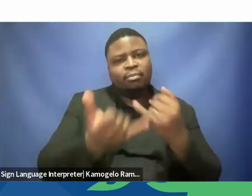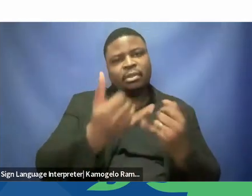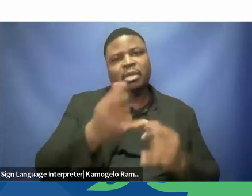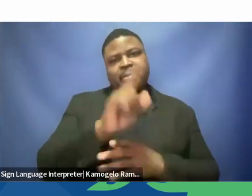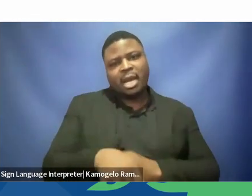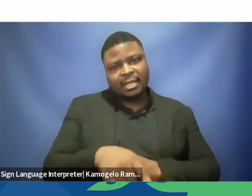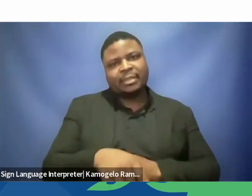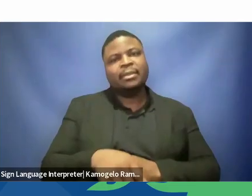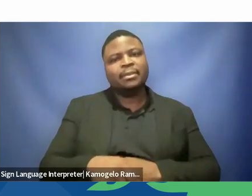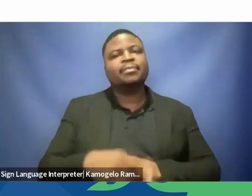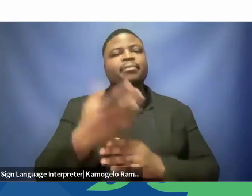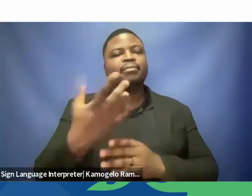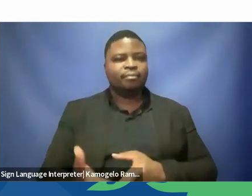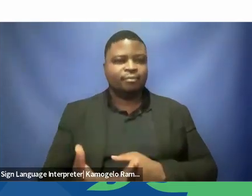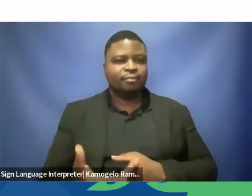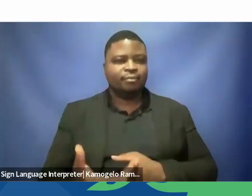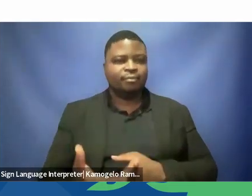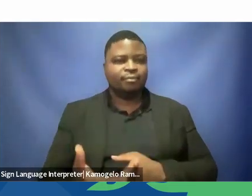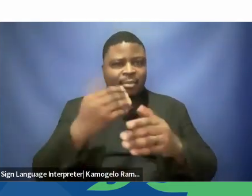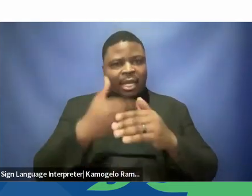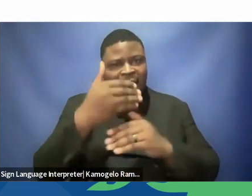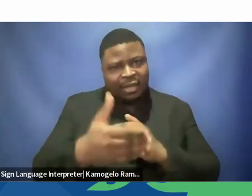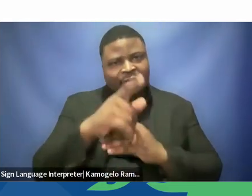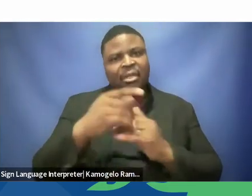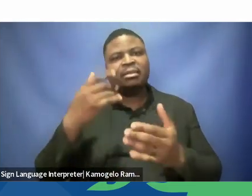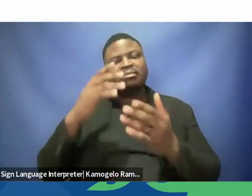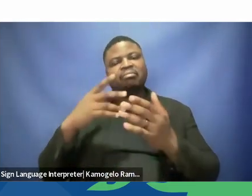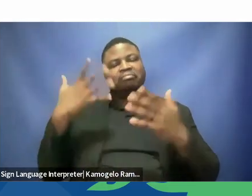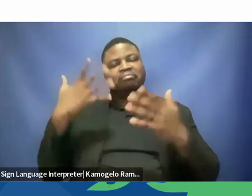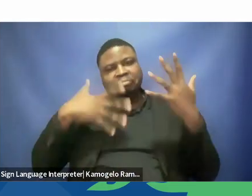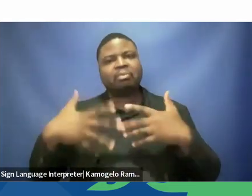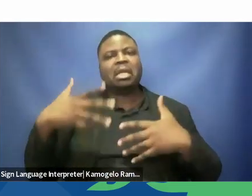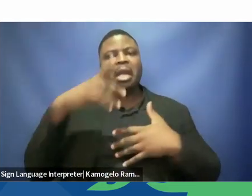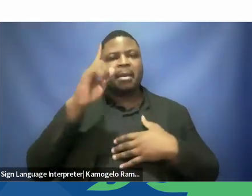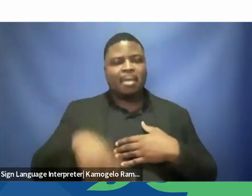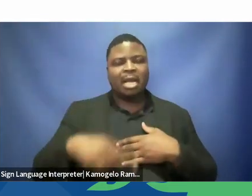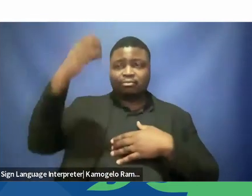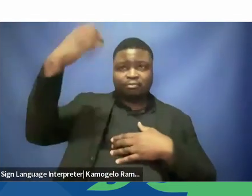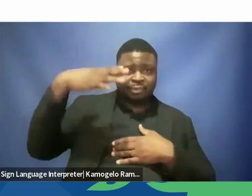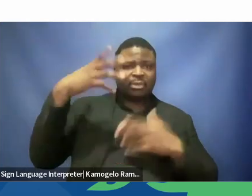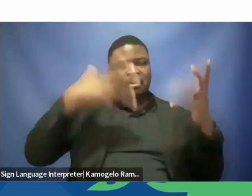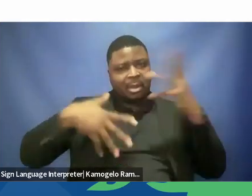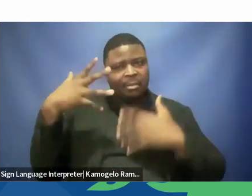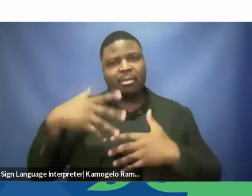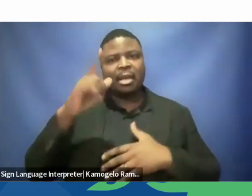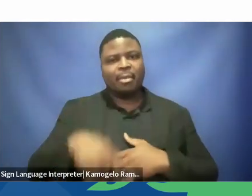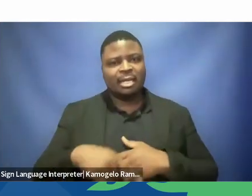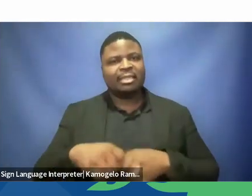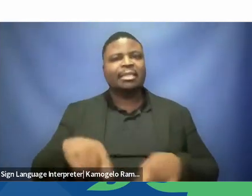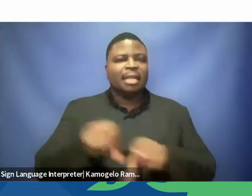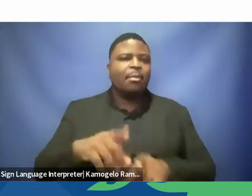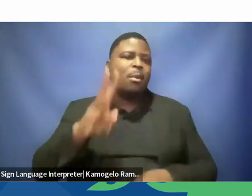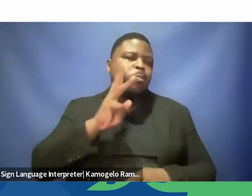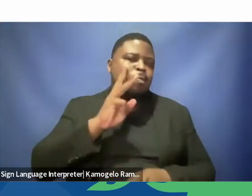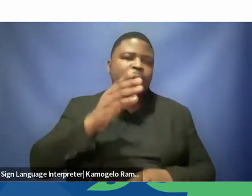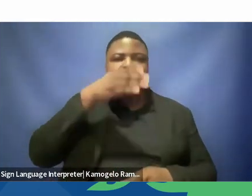have a toothbrush, they have the douche in their bags, and they use that. Drink plenty of water. So force yourself to drink water. Keep a hot water bottle